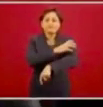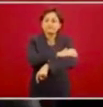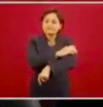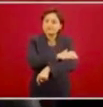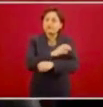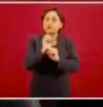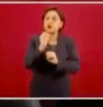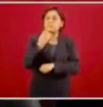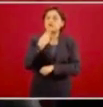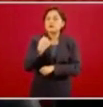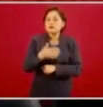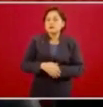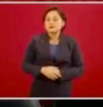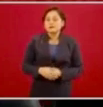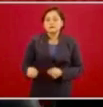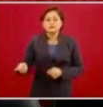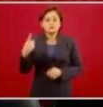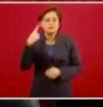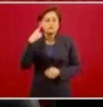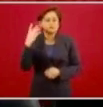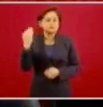The